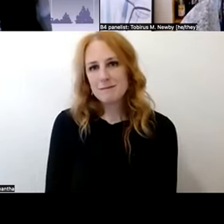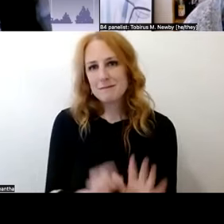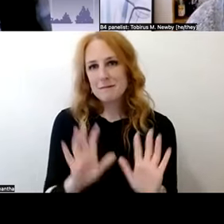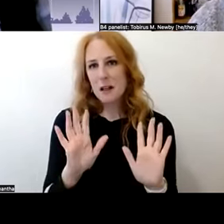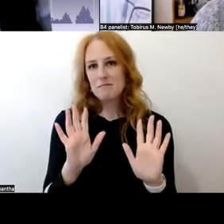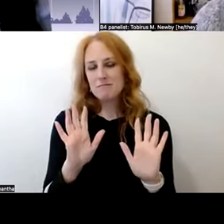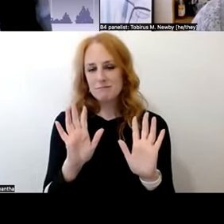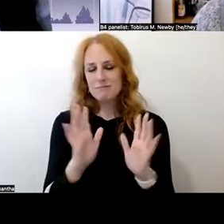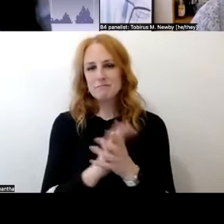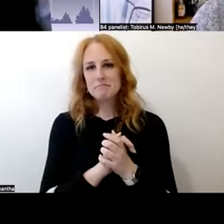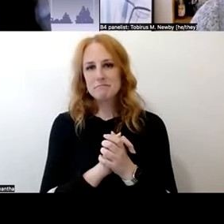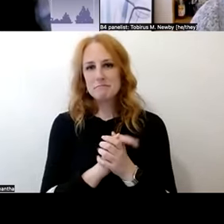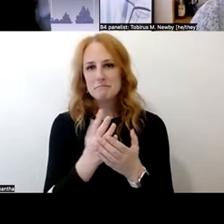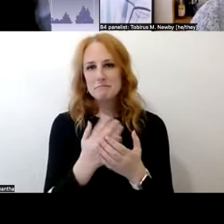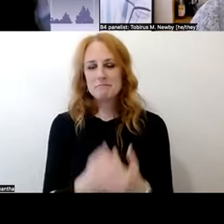there.